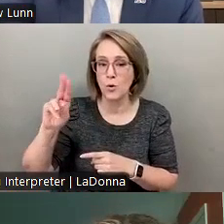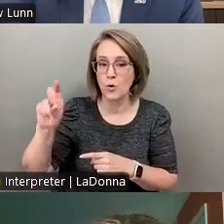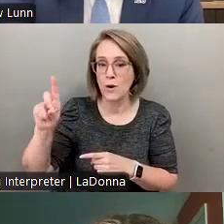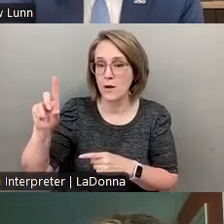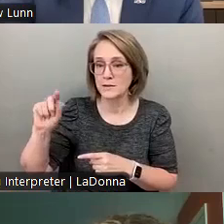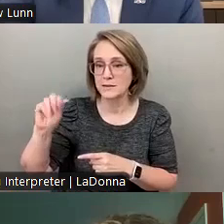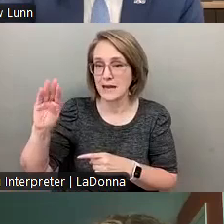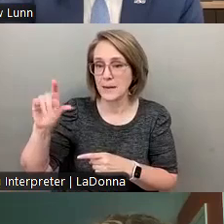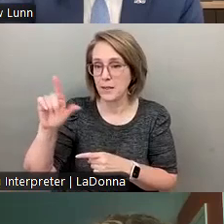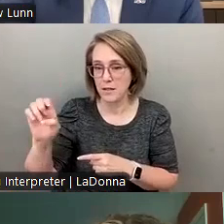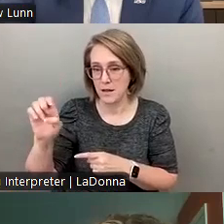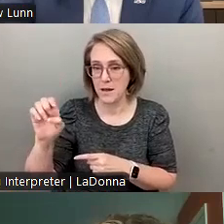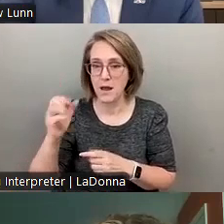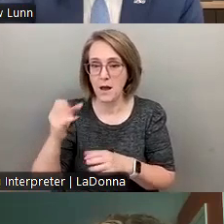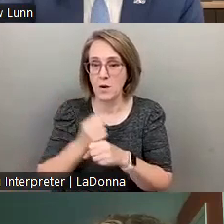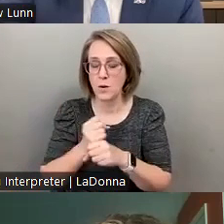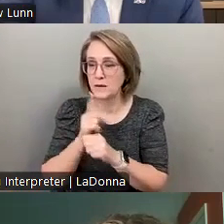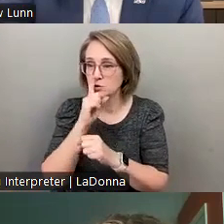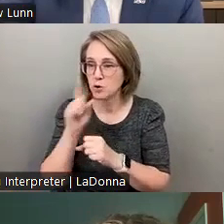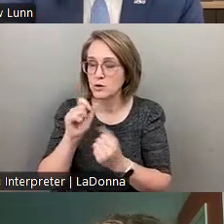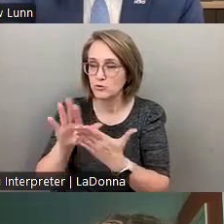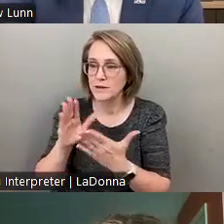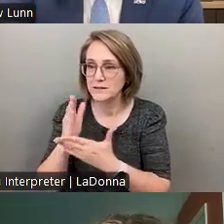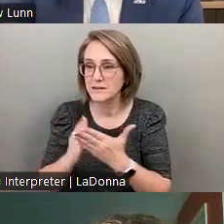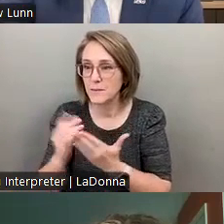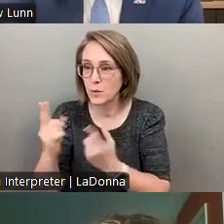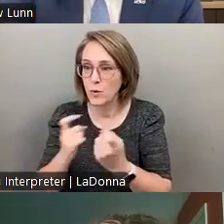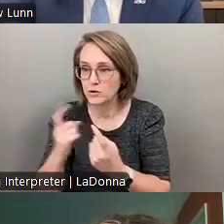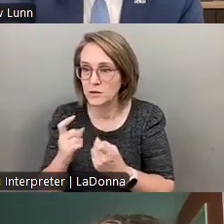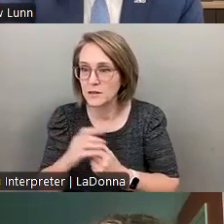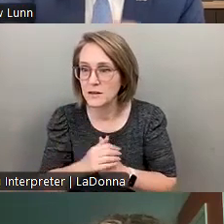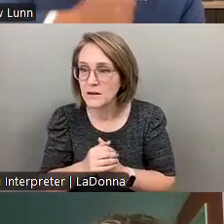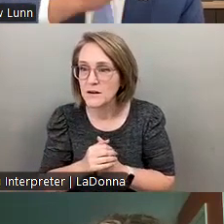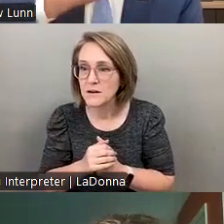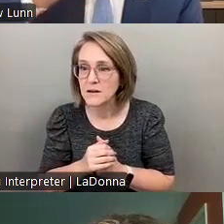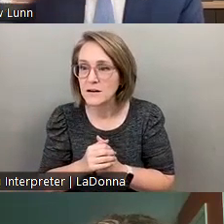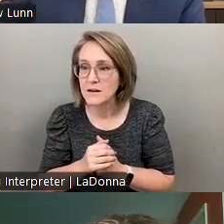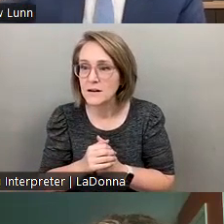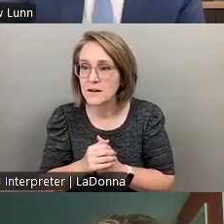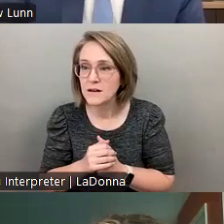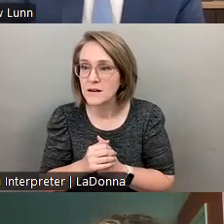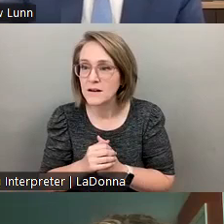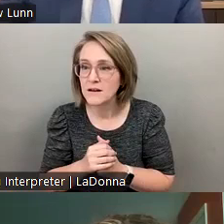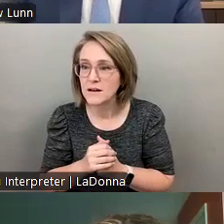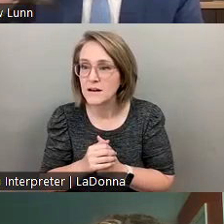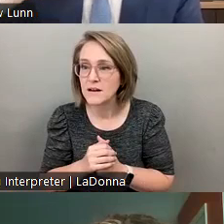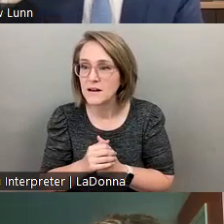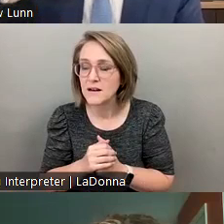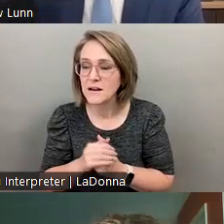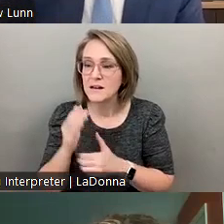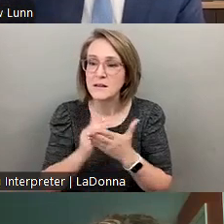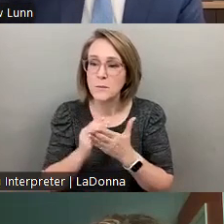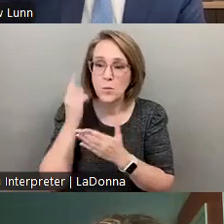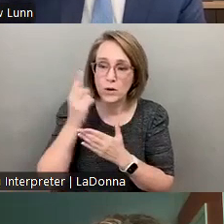I just wanted to address a few of those. Let me see here. I think some were